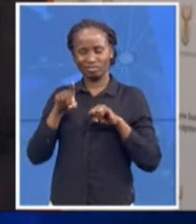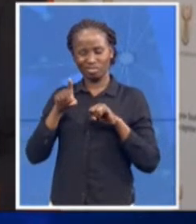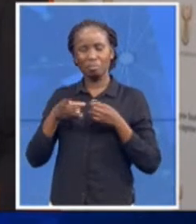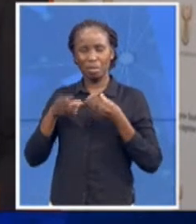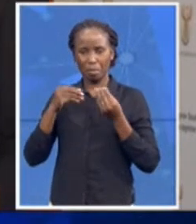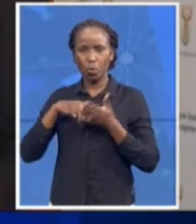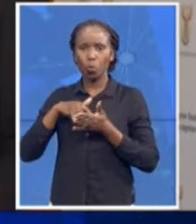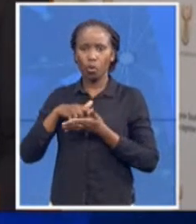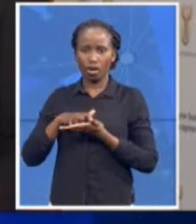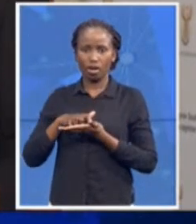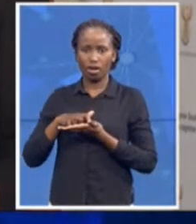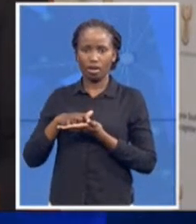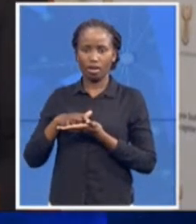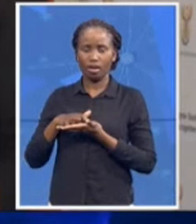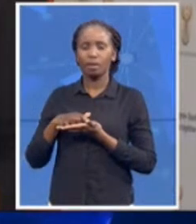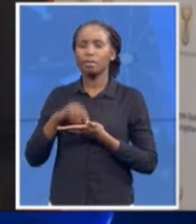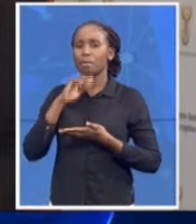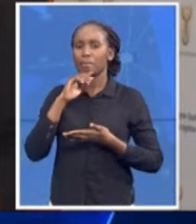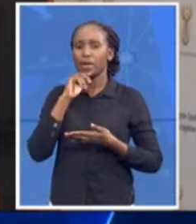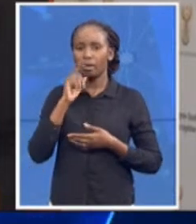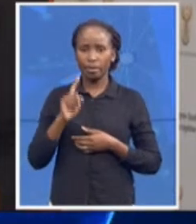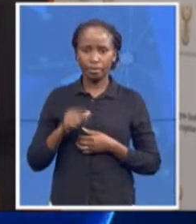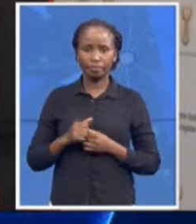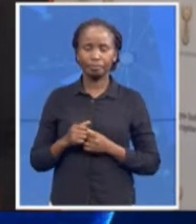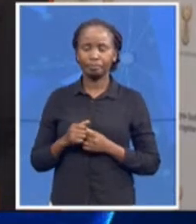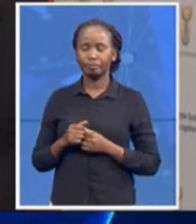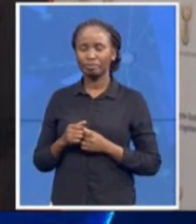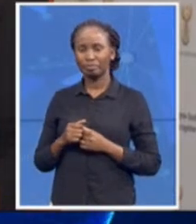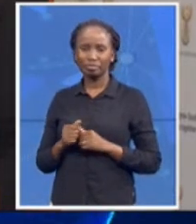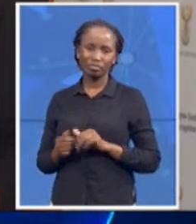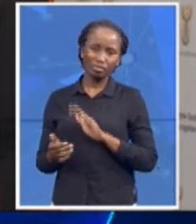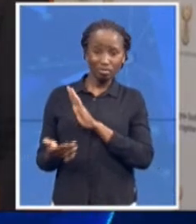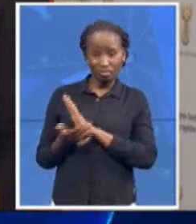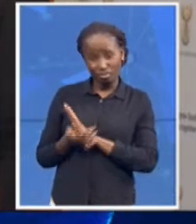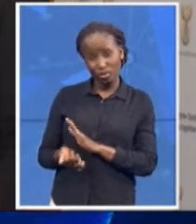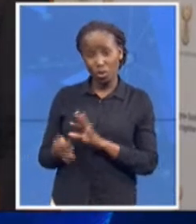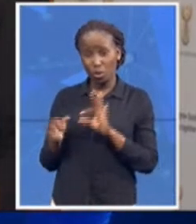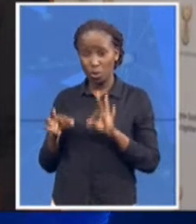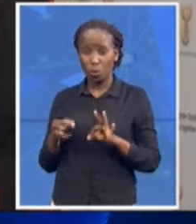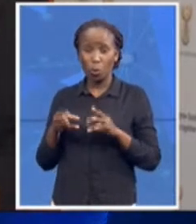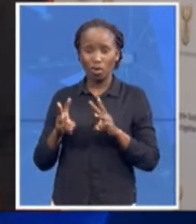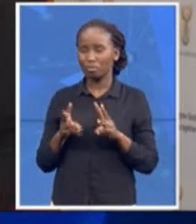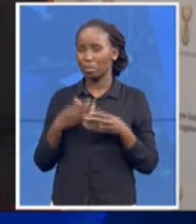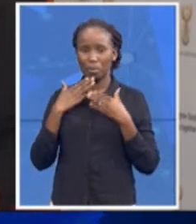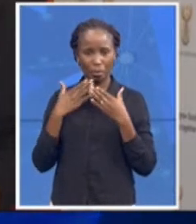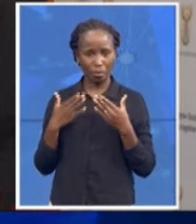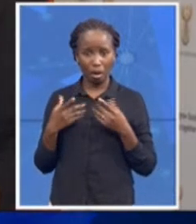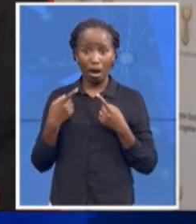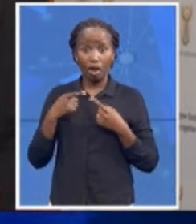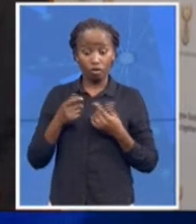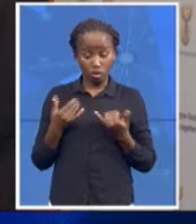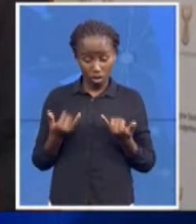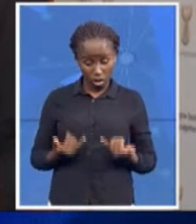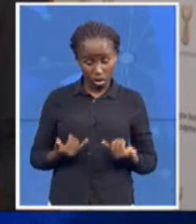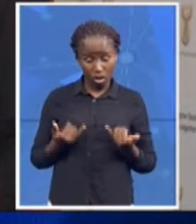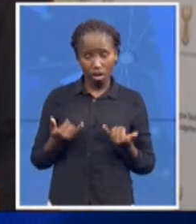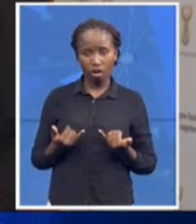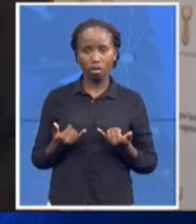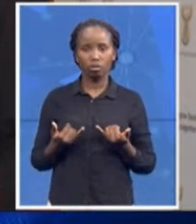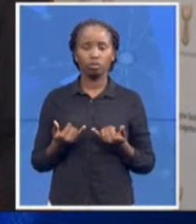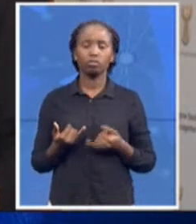project was implemented. For now, we have no reason to believe that there were fraudulent